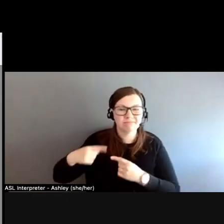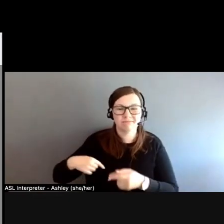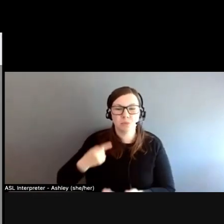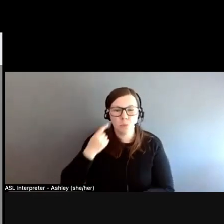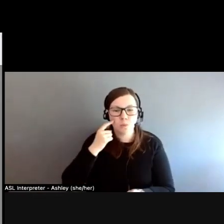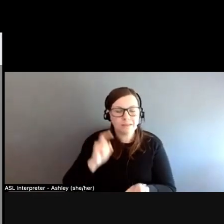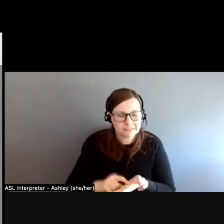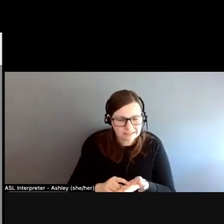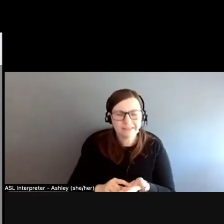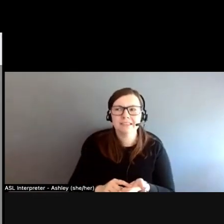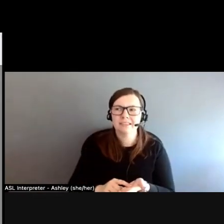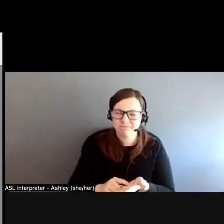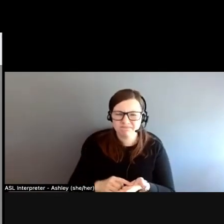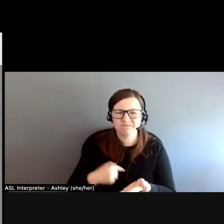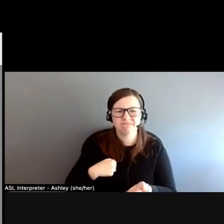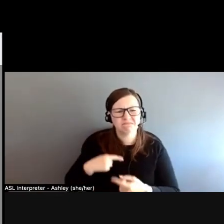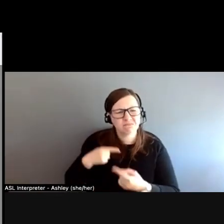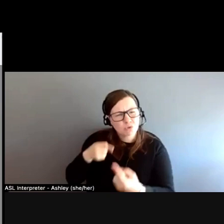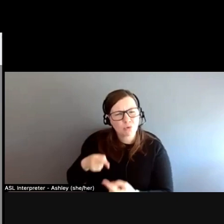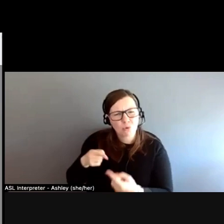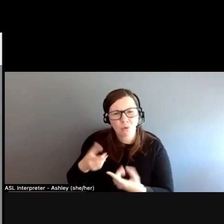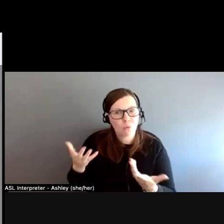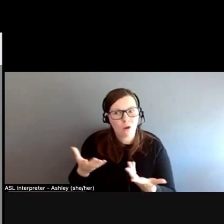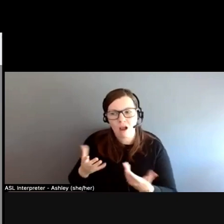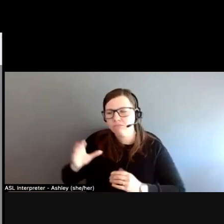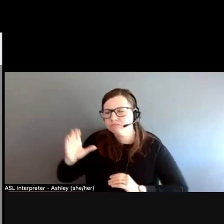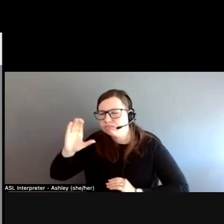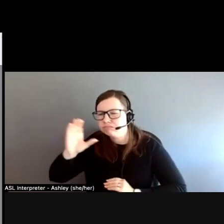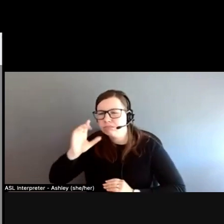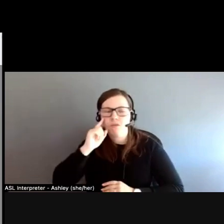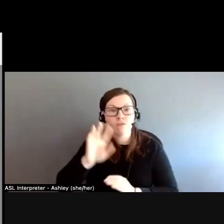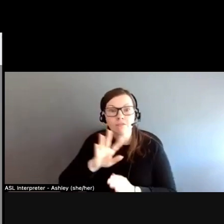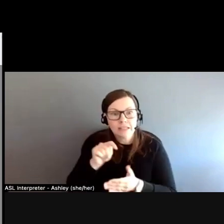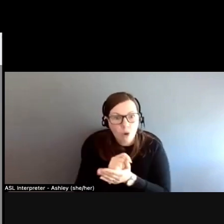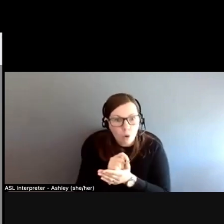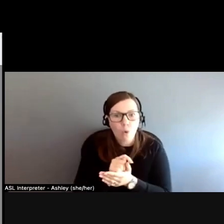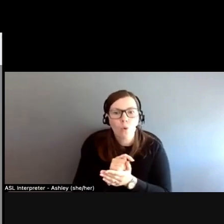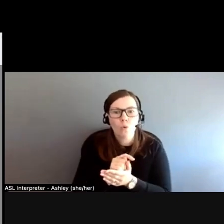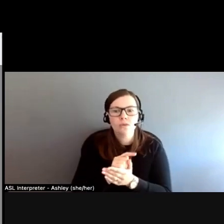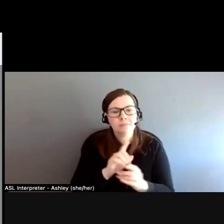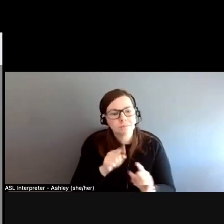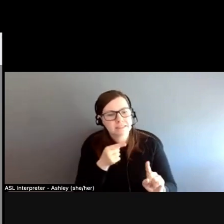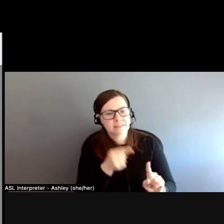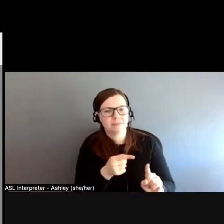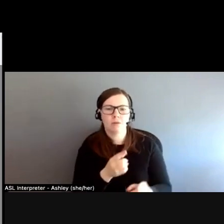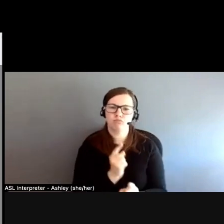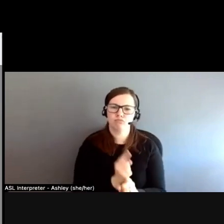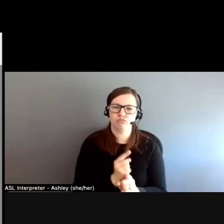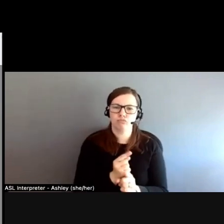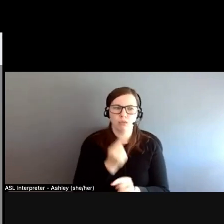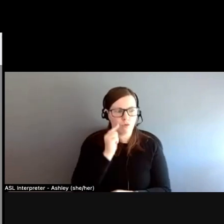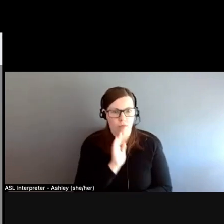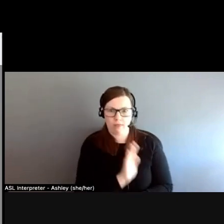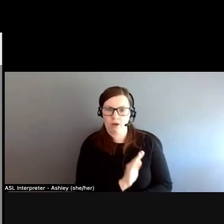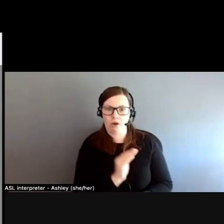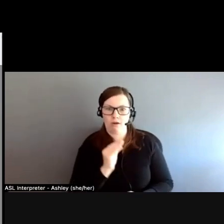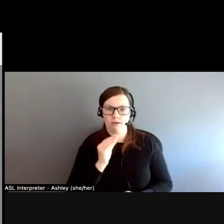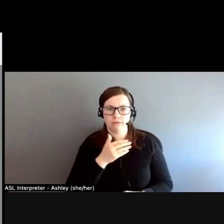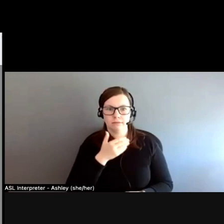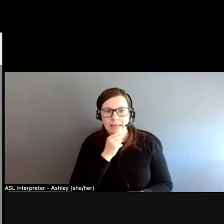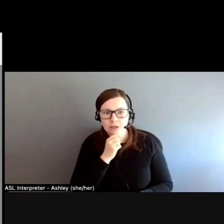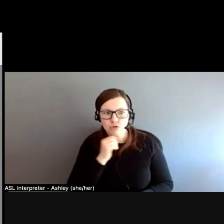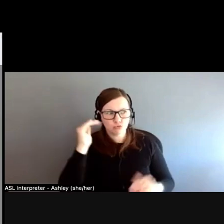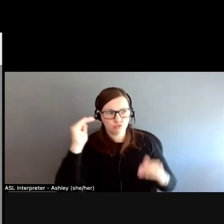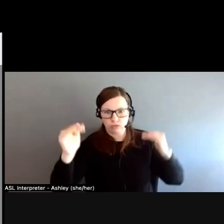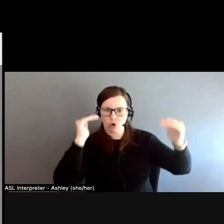age-appropriate videos for my learners. And I found that I could find videos that had